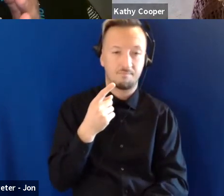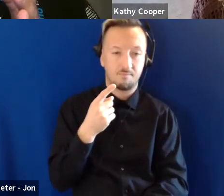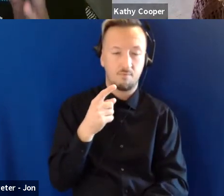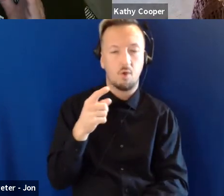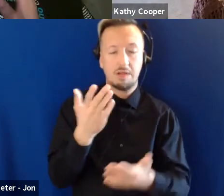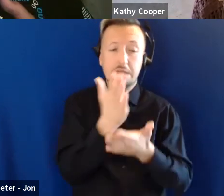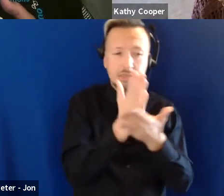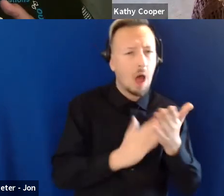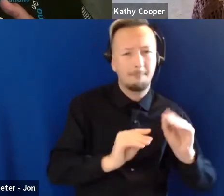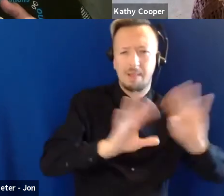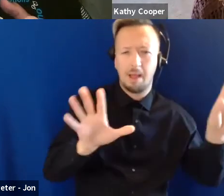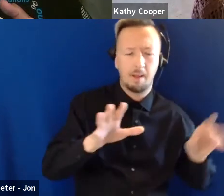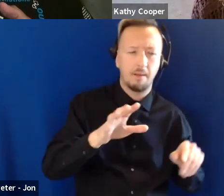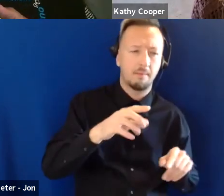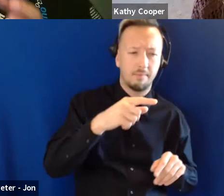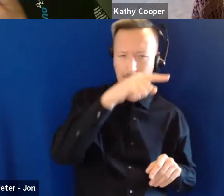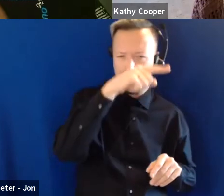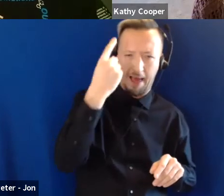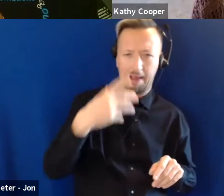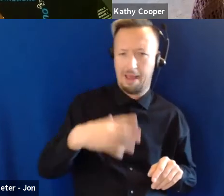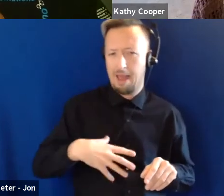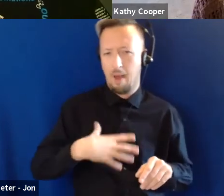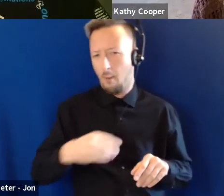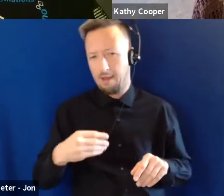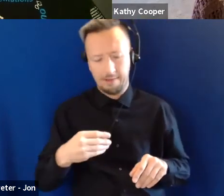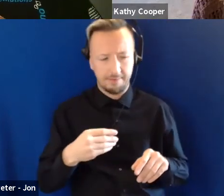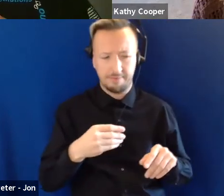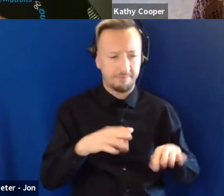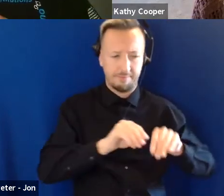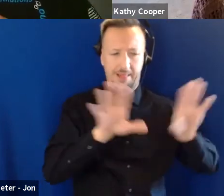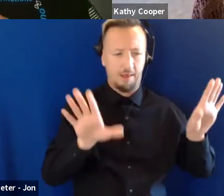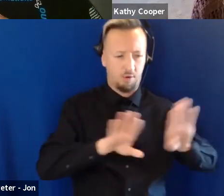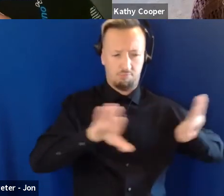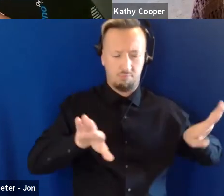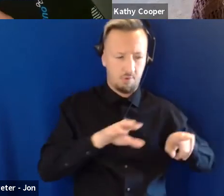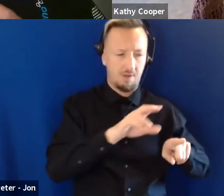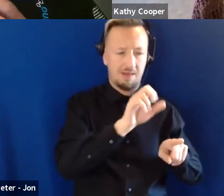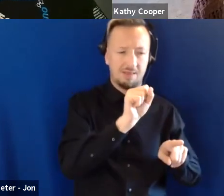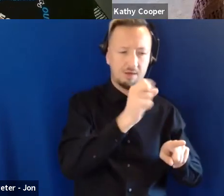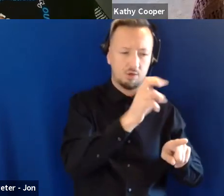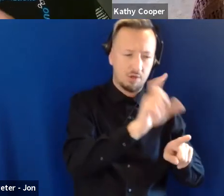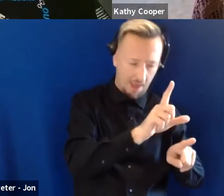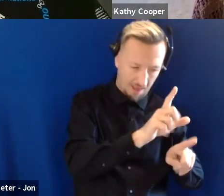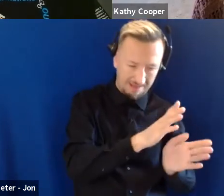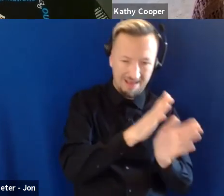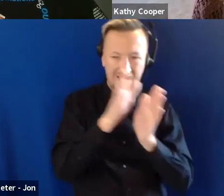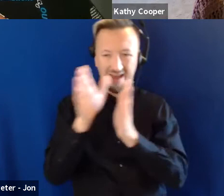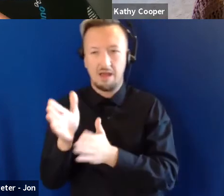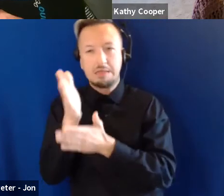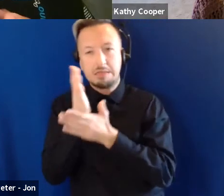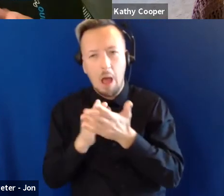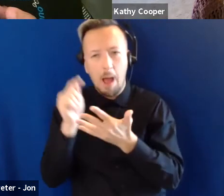black and white things, we've got the shall things, and then in the universe of the may things, what centers need to